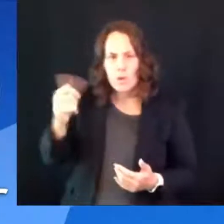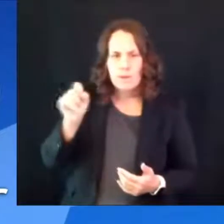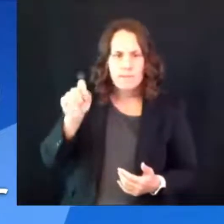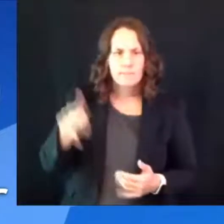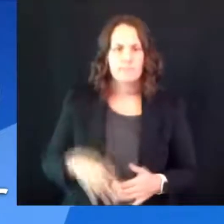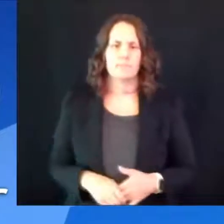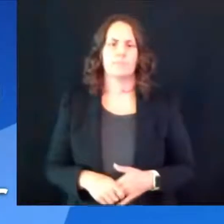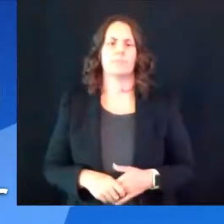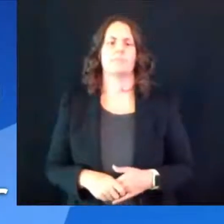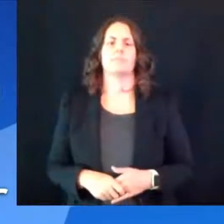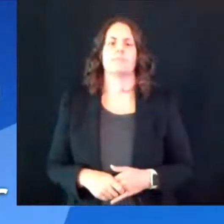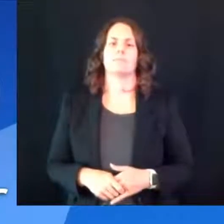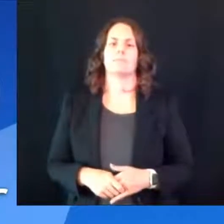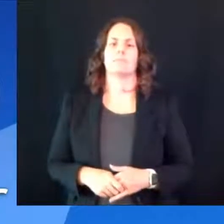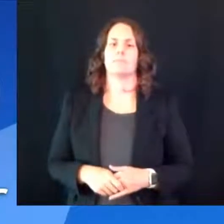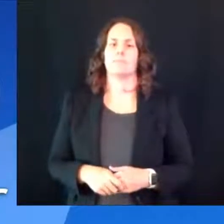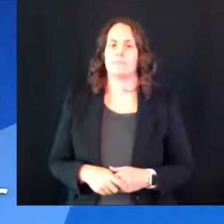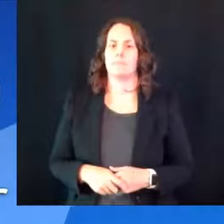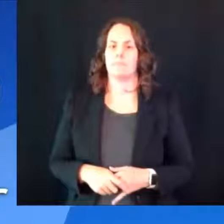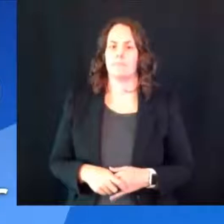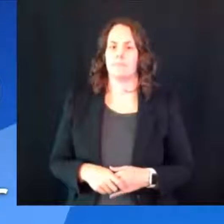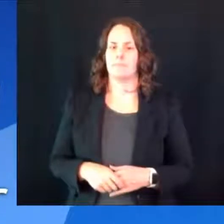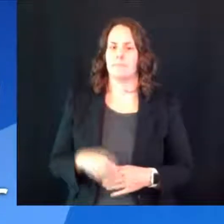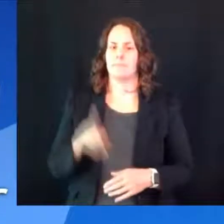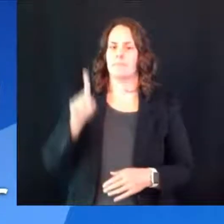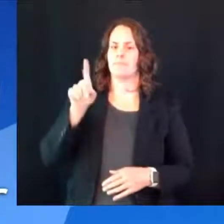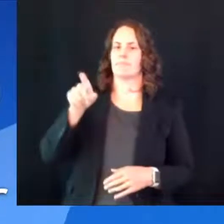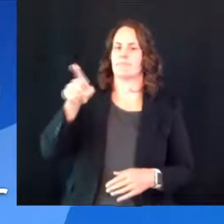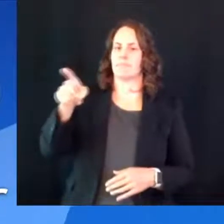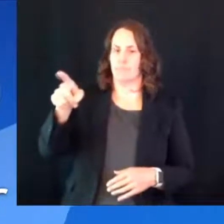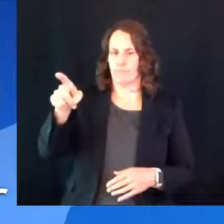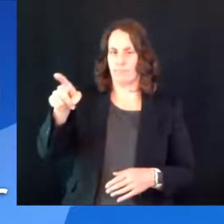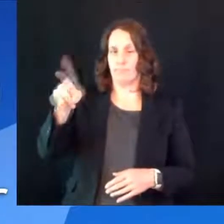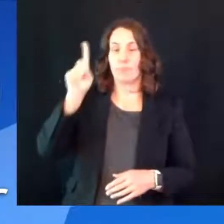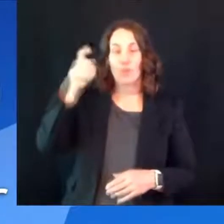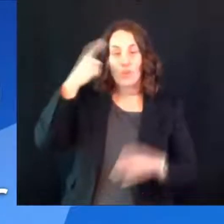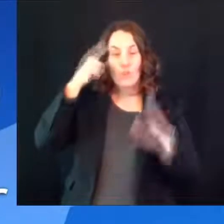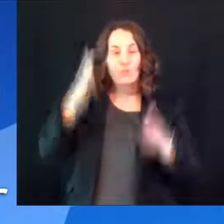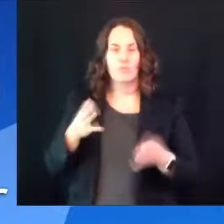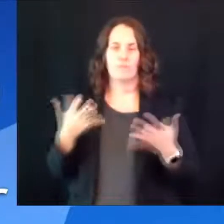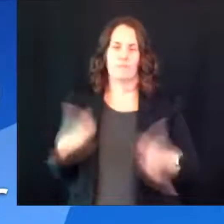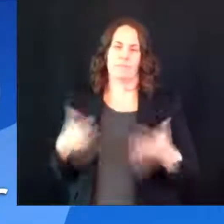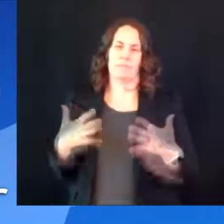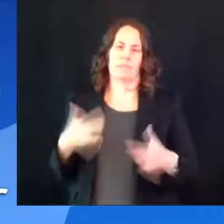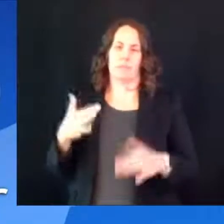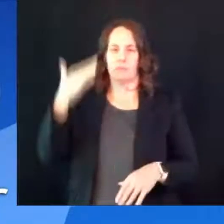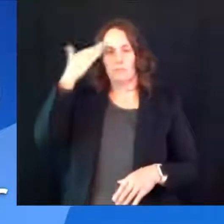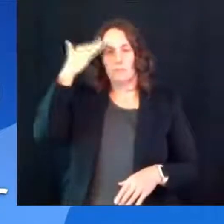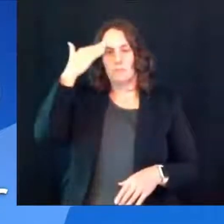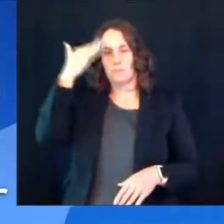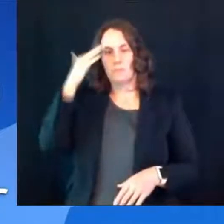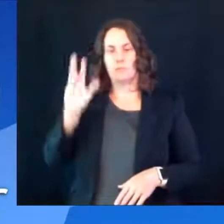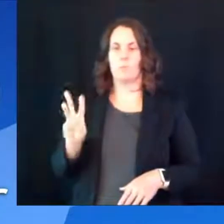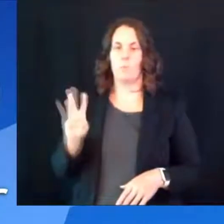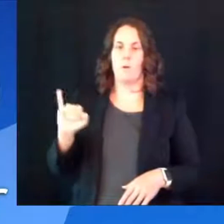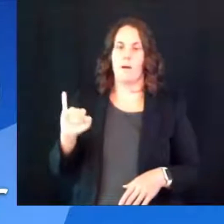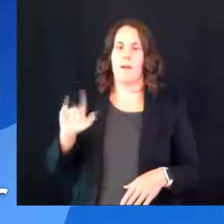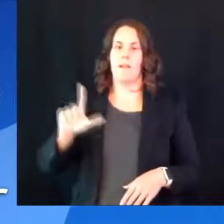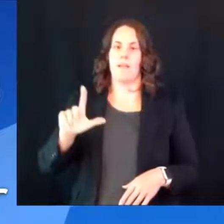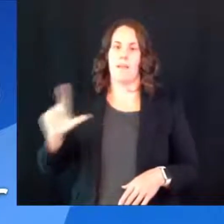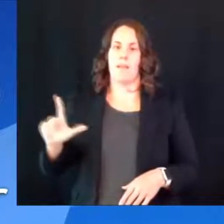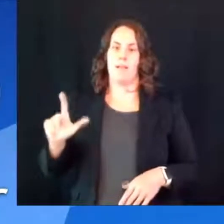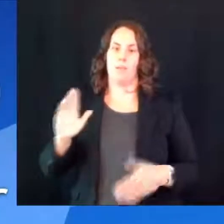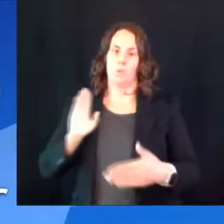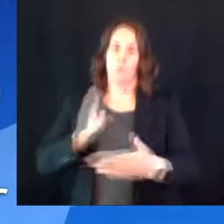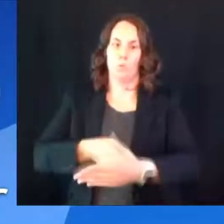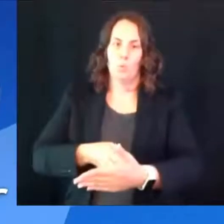mentioned WILL's lawsuit already, and I would personally be surprised if there wasn't some kind of pushback from this within the